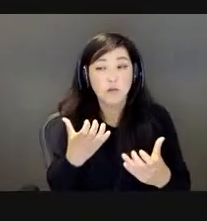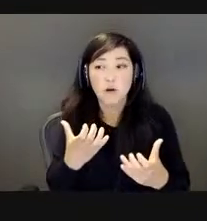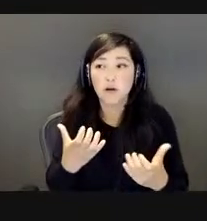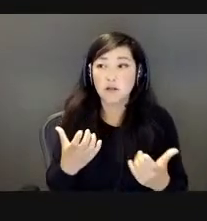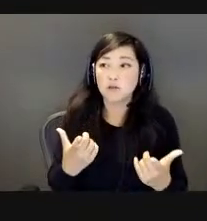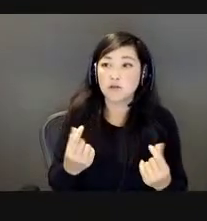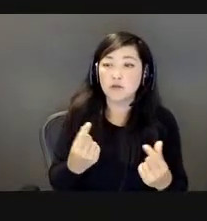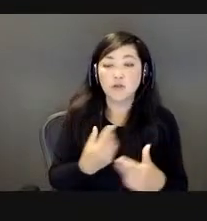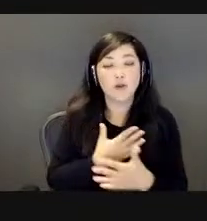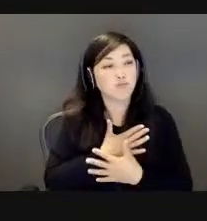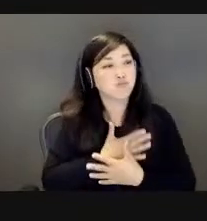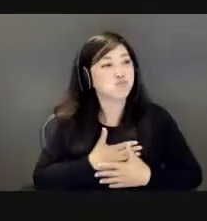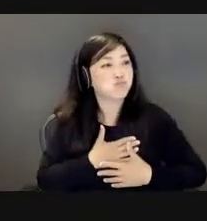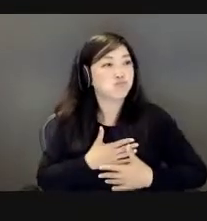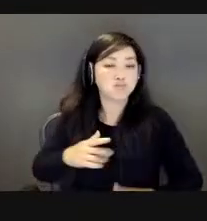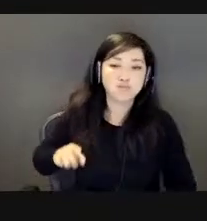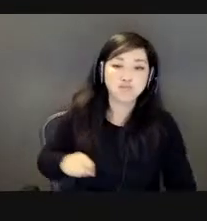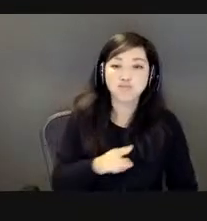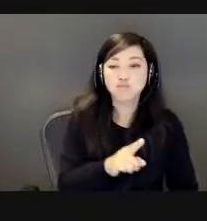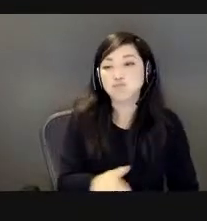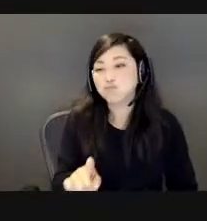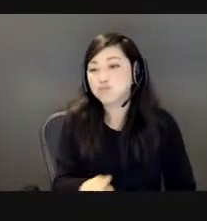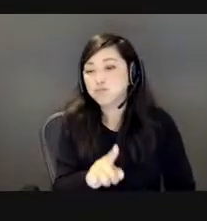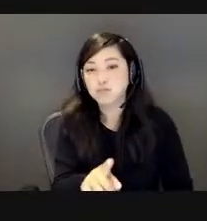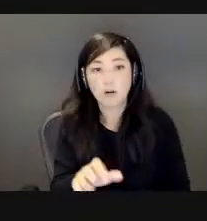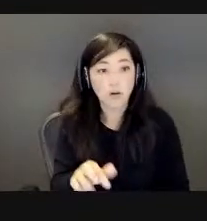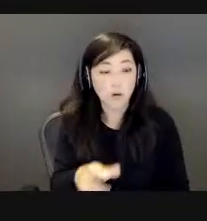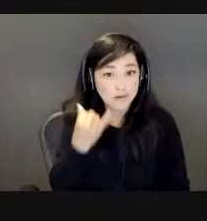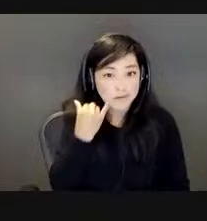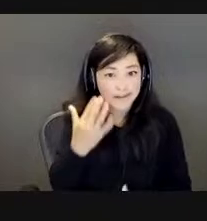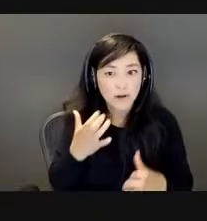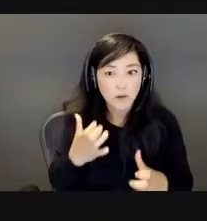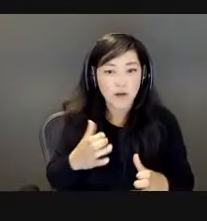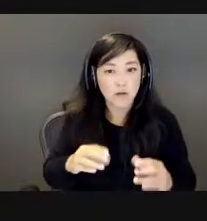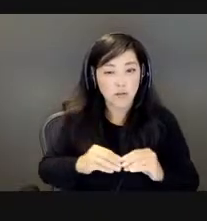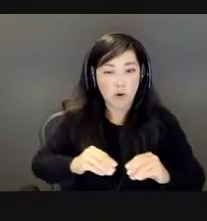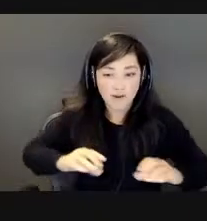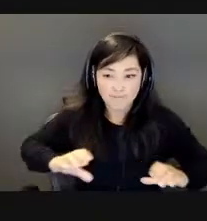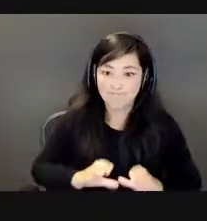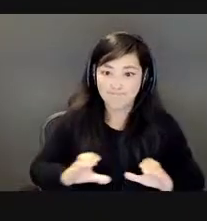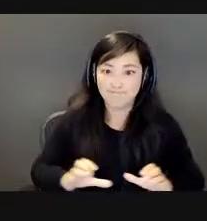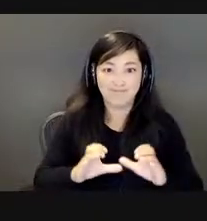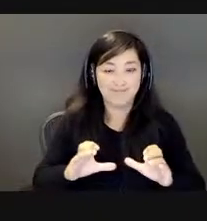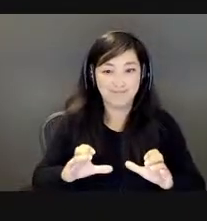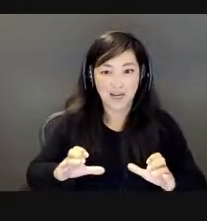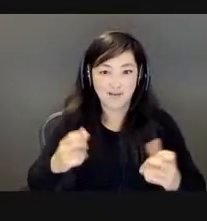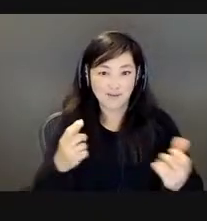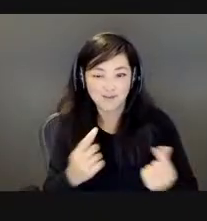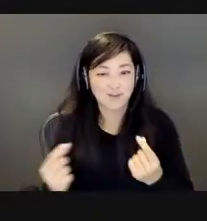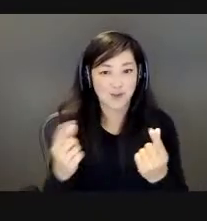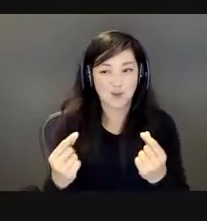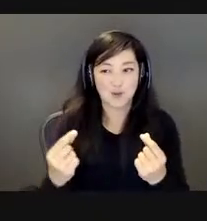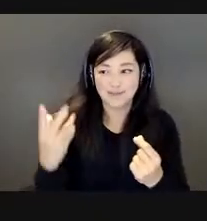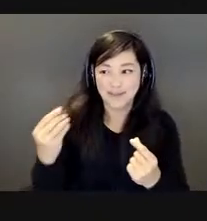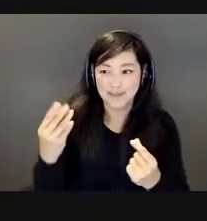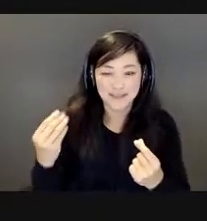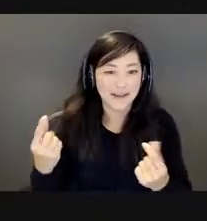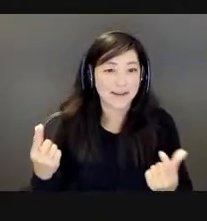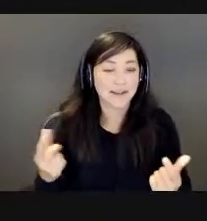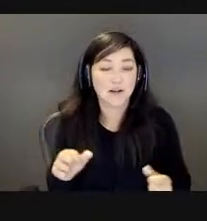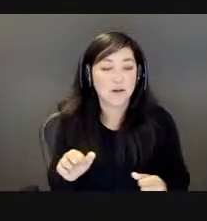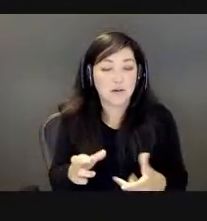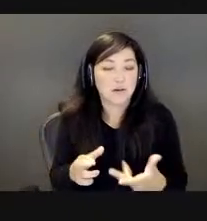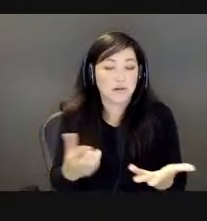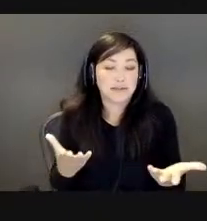challenging, or a multi-day trip, or, you know, where to stay. There are so many elements that can come up, and it really depends on what you're looking for. So